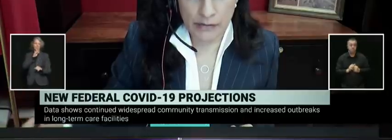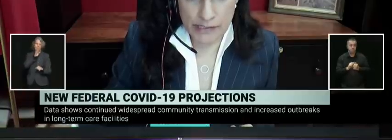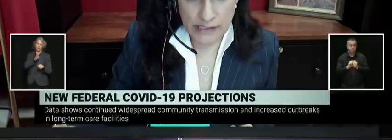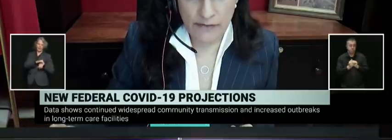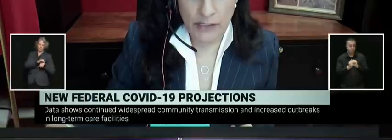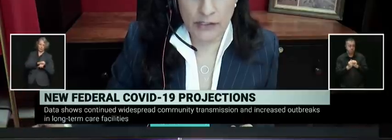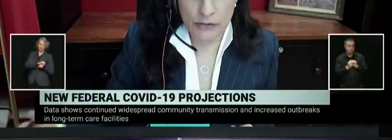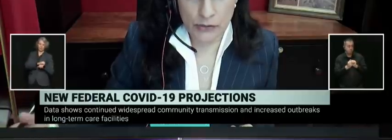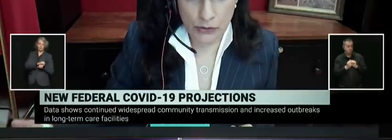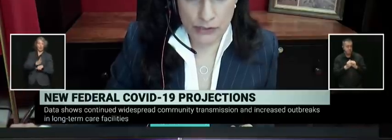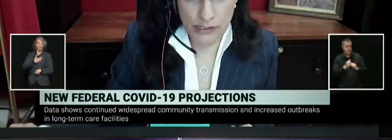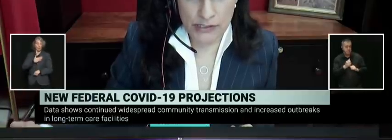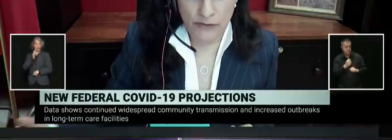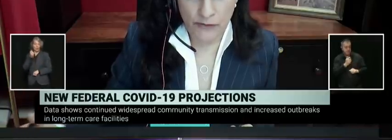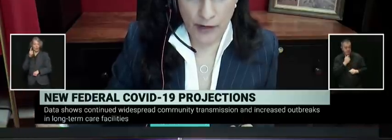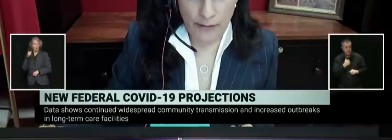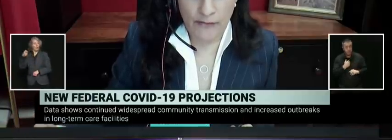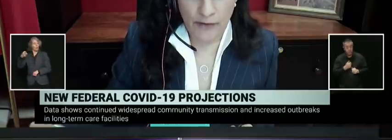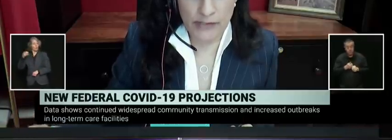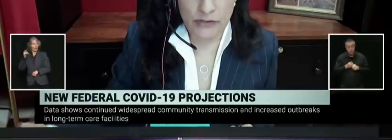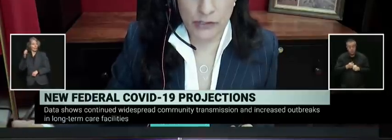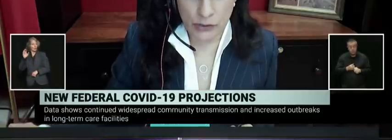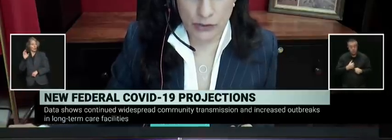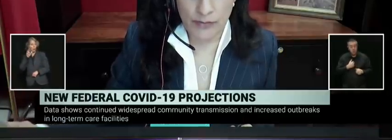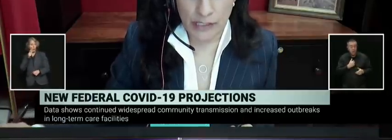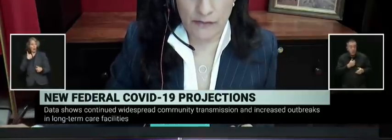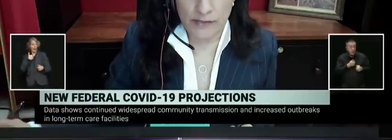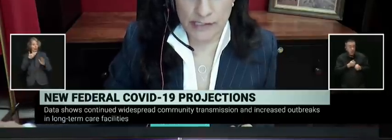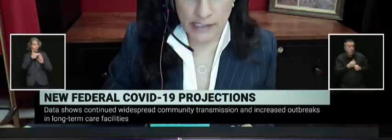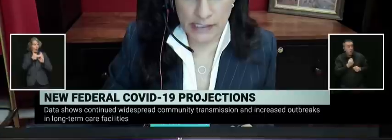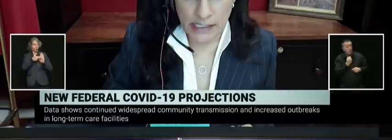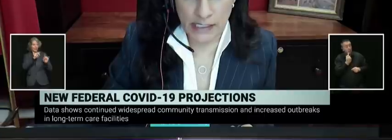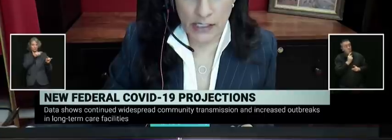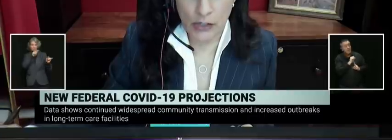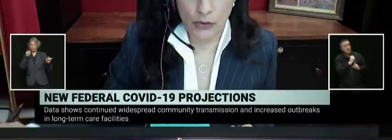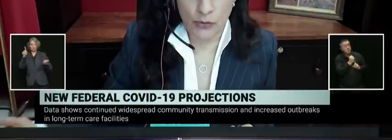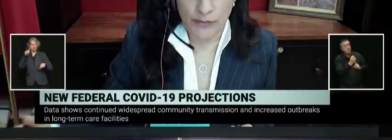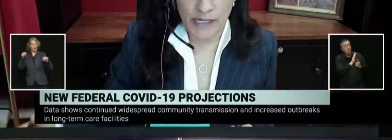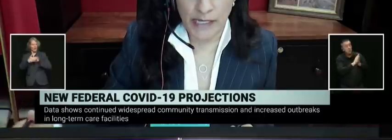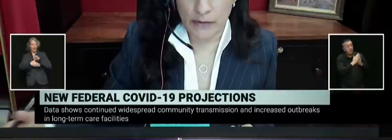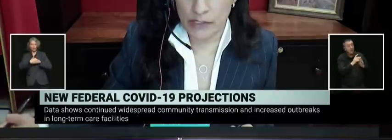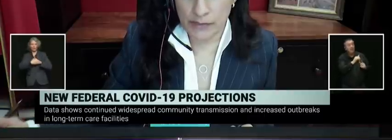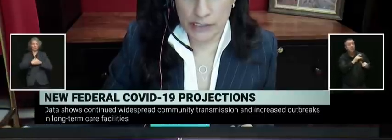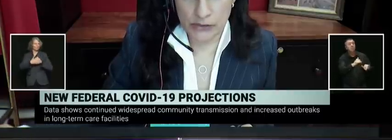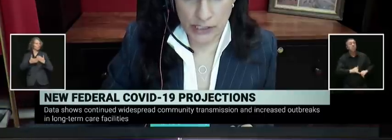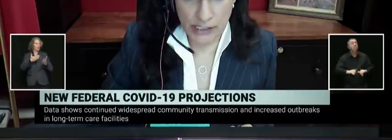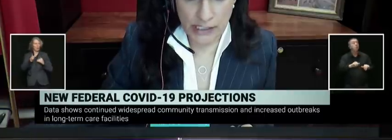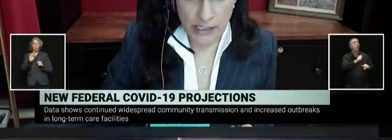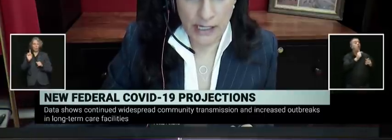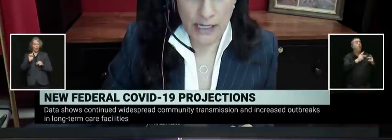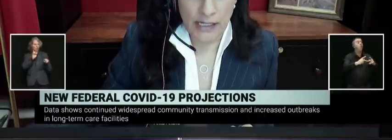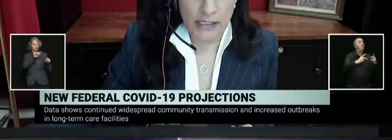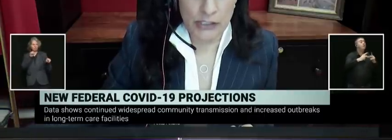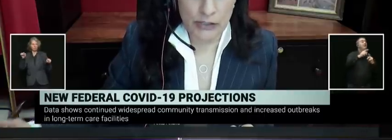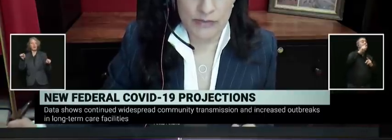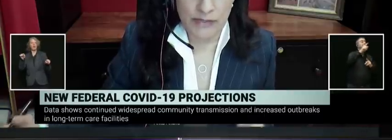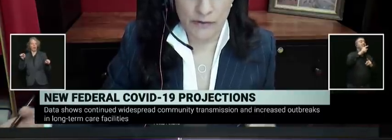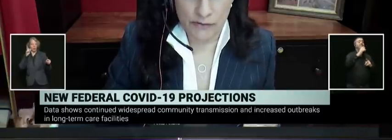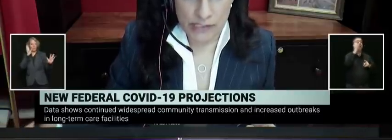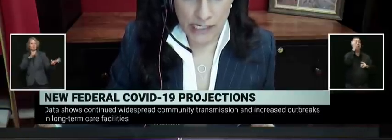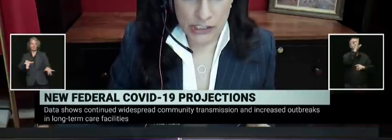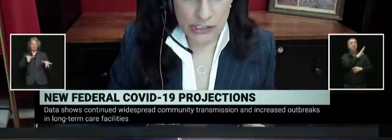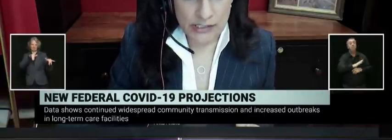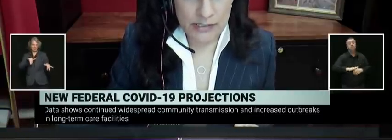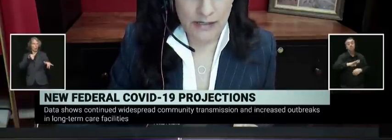countries that are receiving doses from Pfizer's European facility will be equitably treated in terms